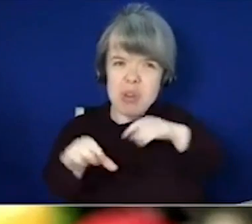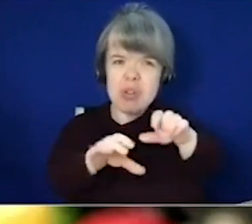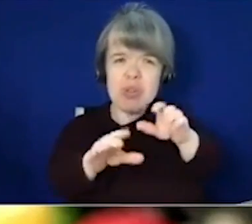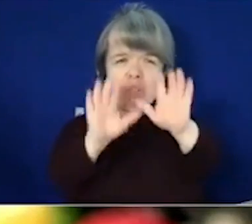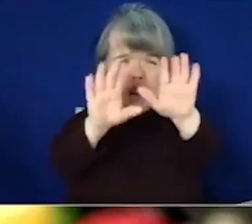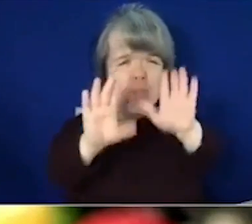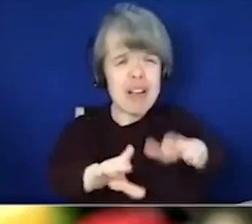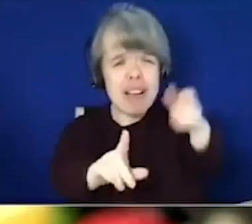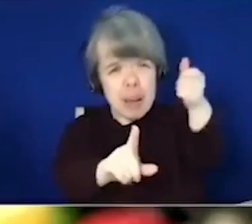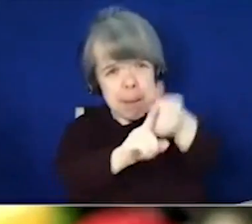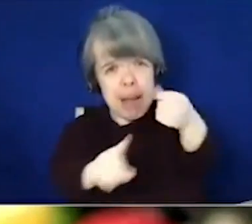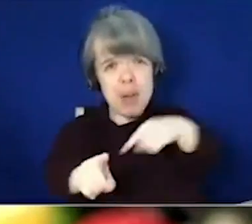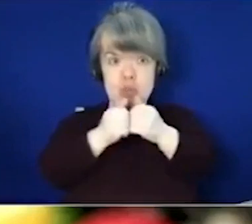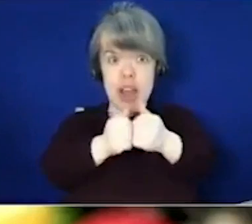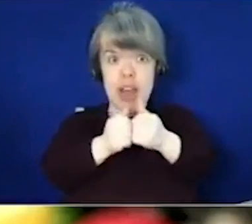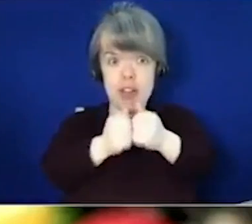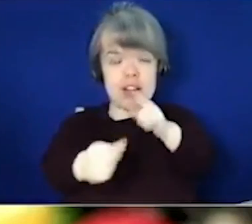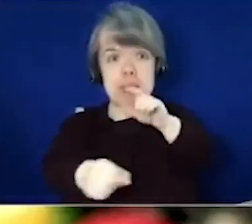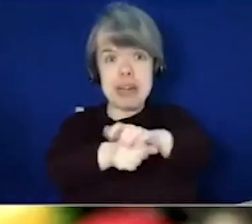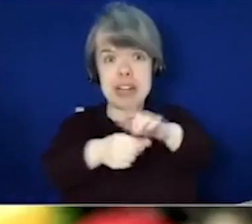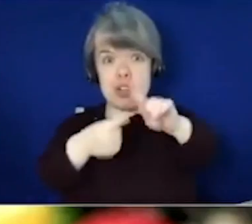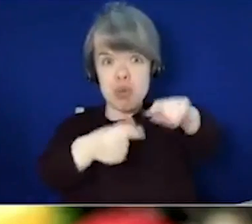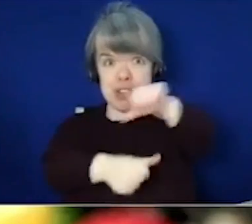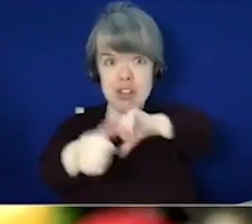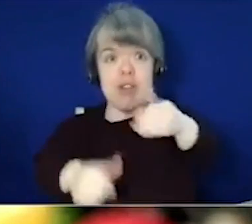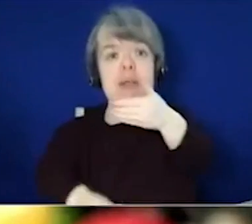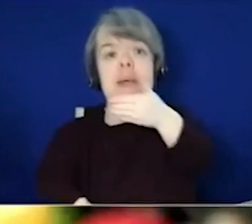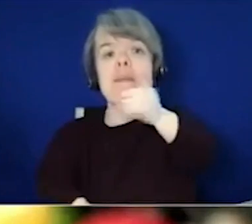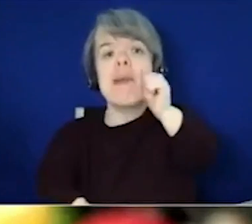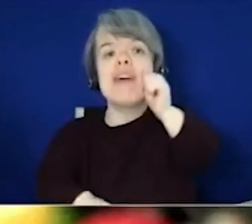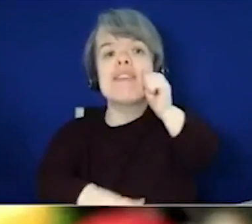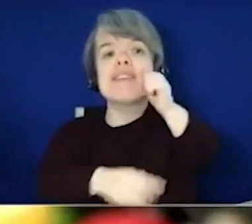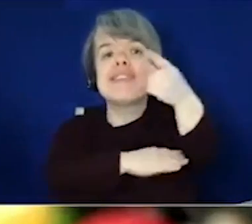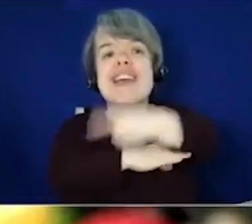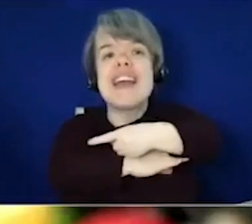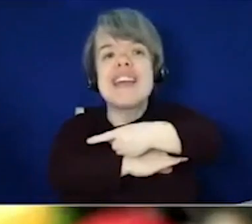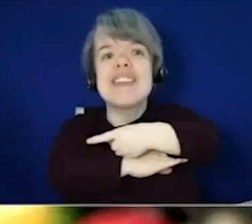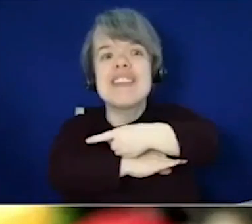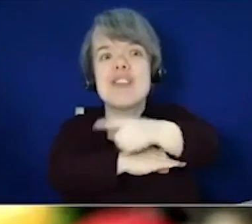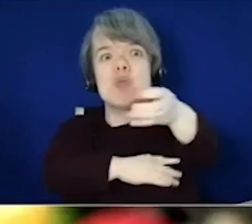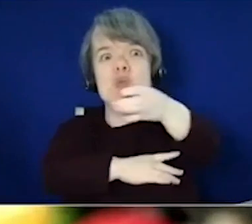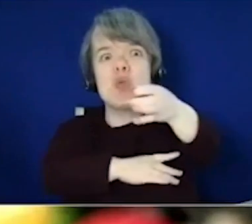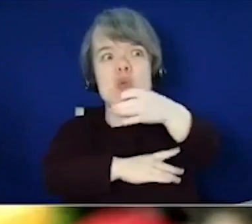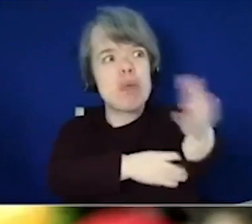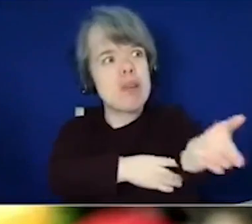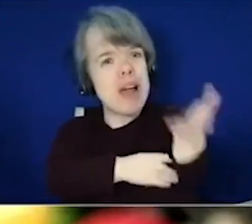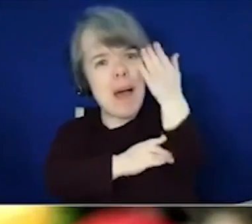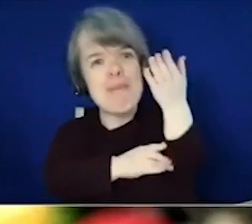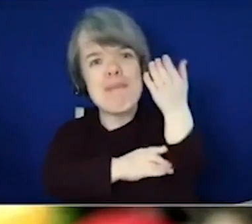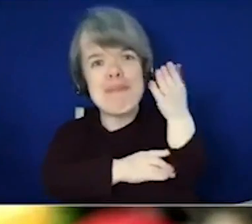I was sitting here watching Daisy's face. Daisy, your face, you're smiling.